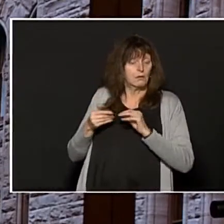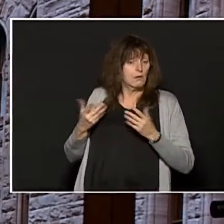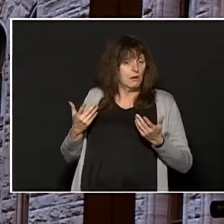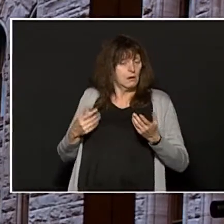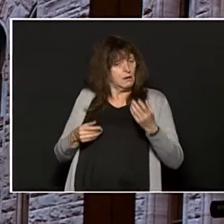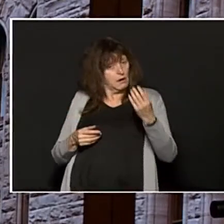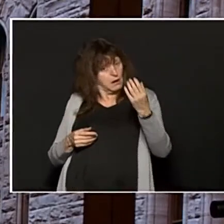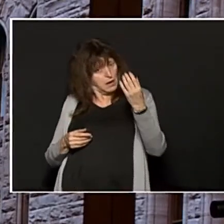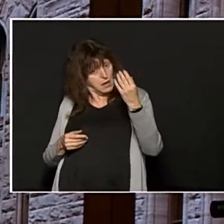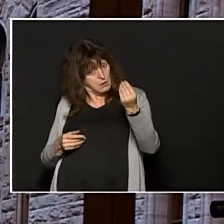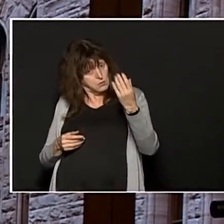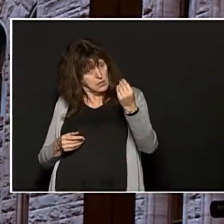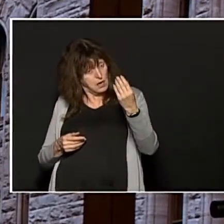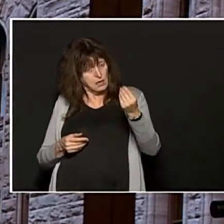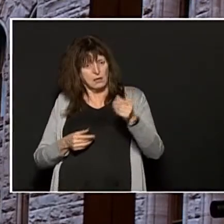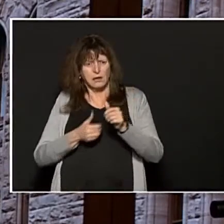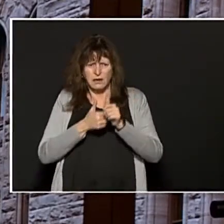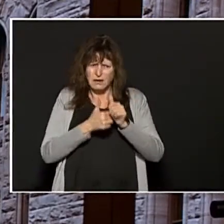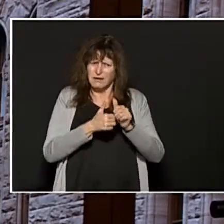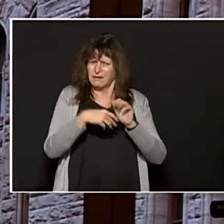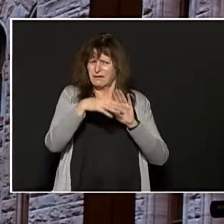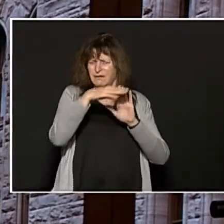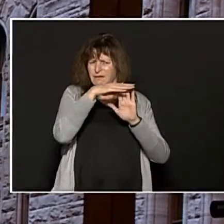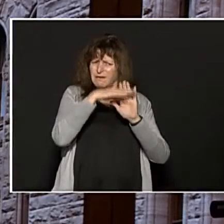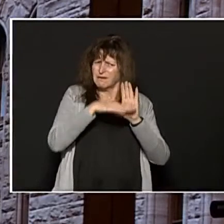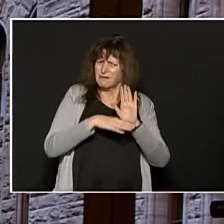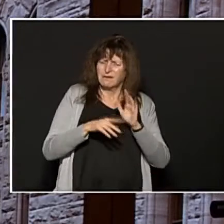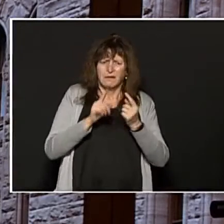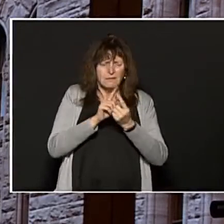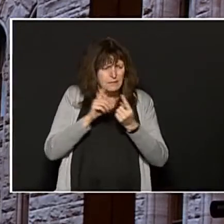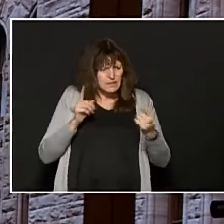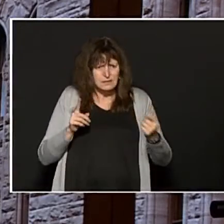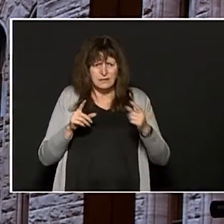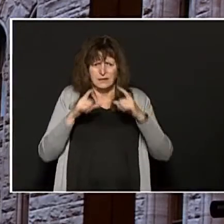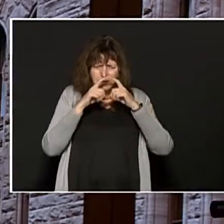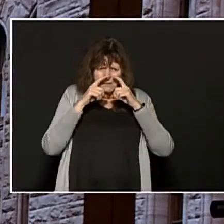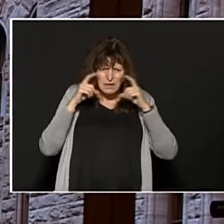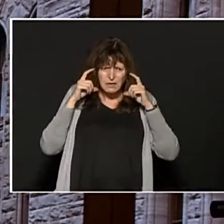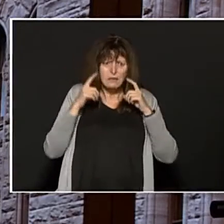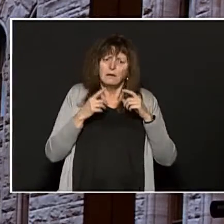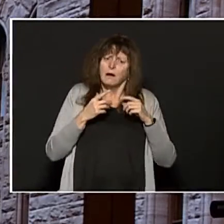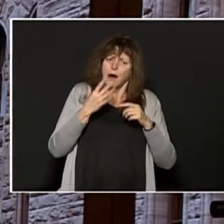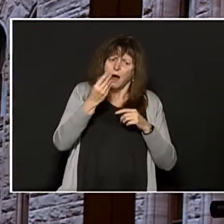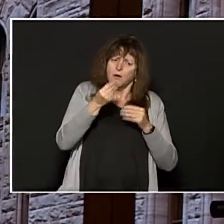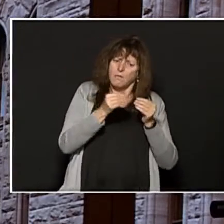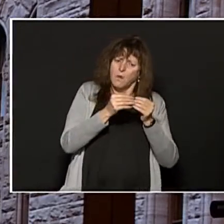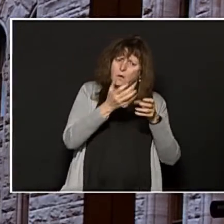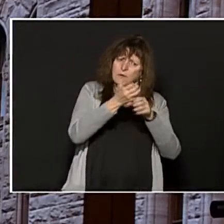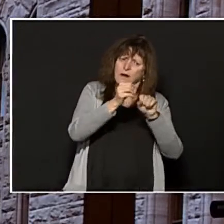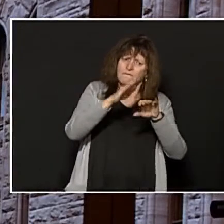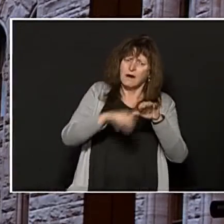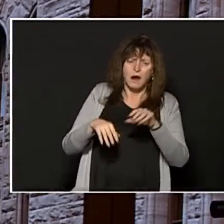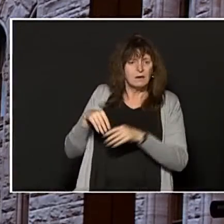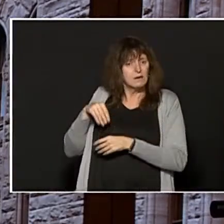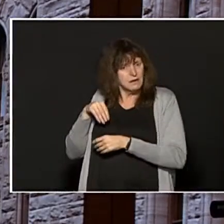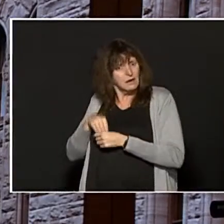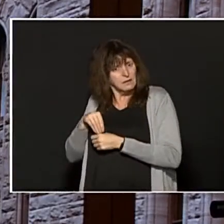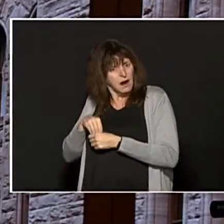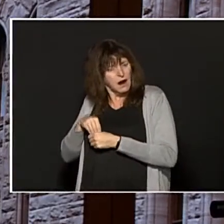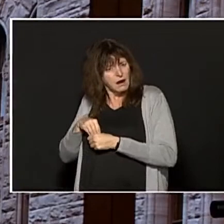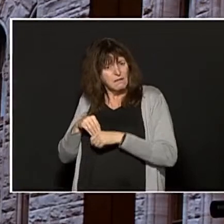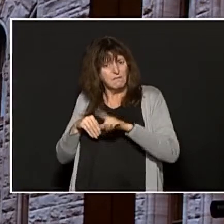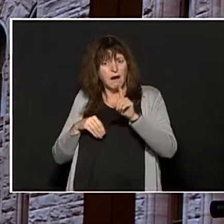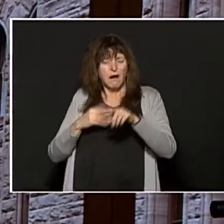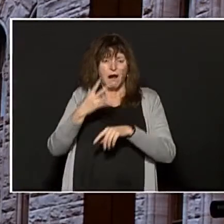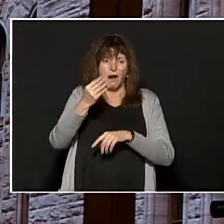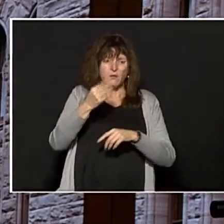maintain distancing and activity and how to do it, outdoor is better than indoor, of course. But it doesn't mean outdoor congregate activities without